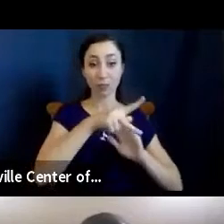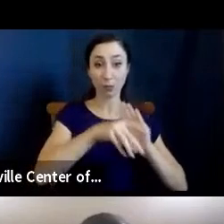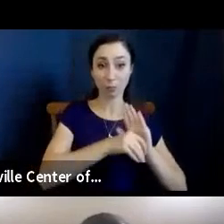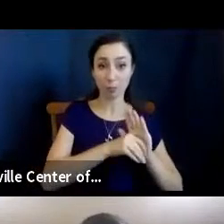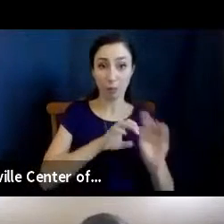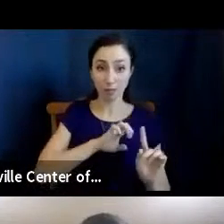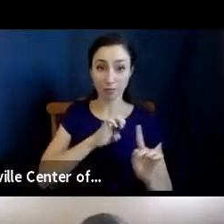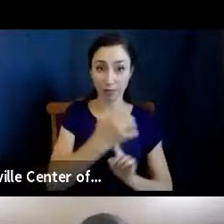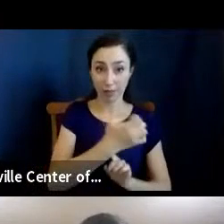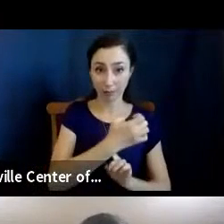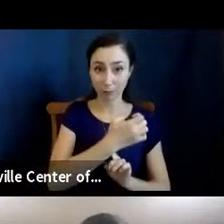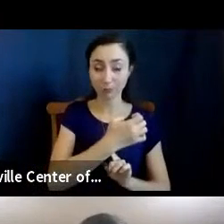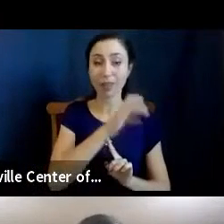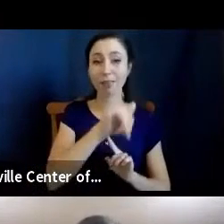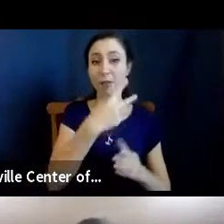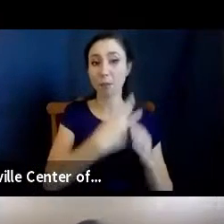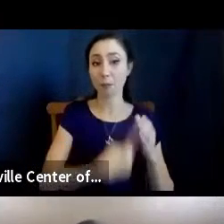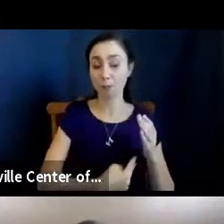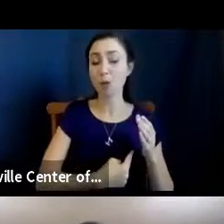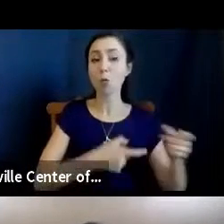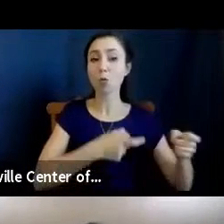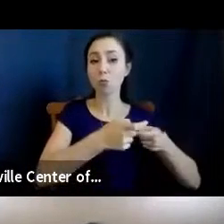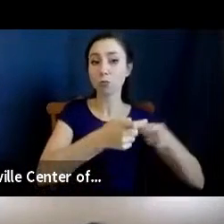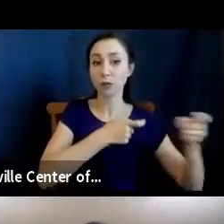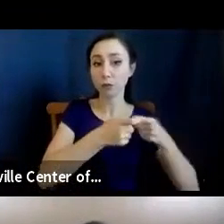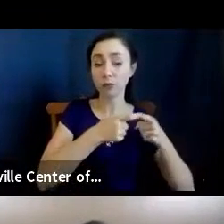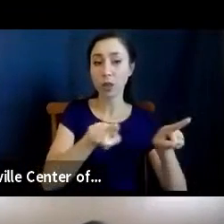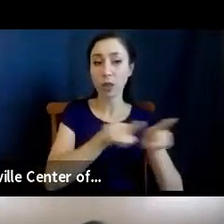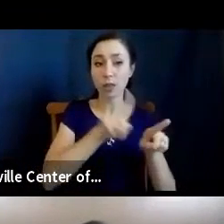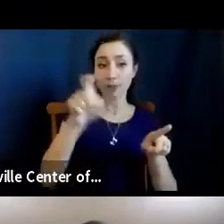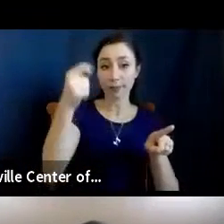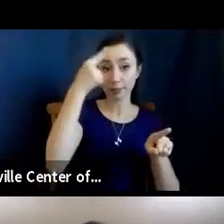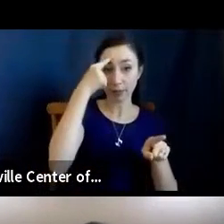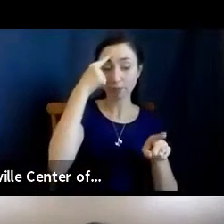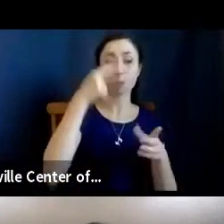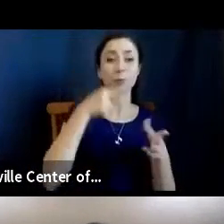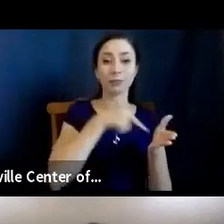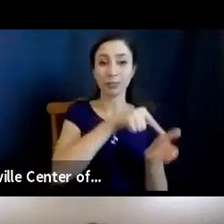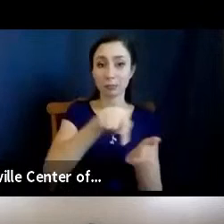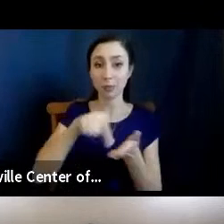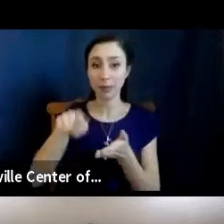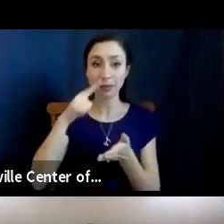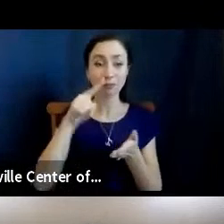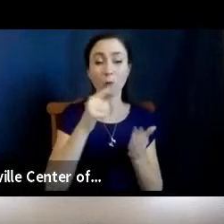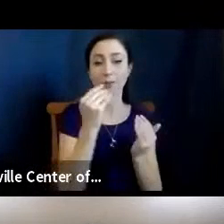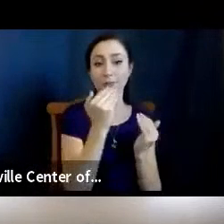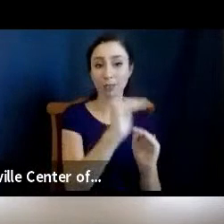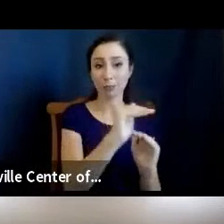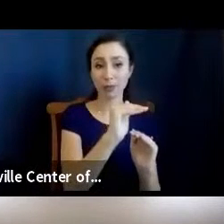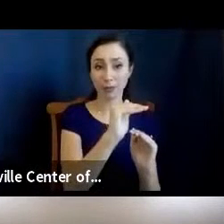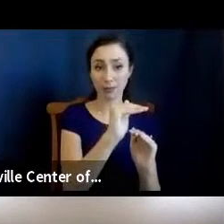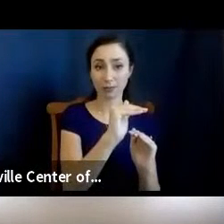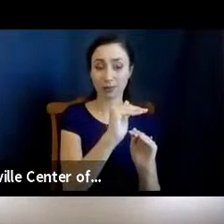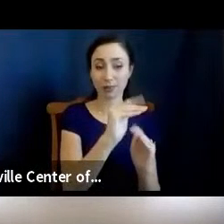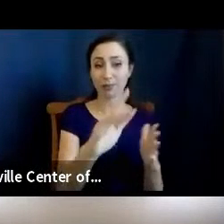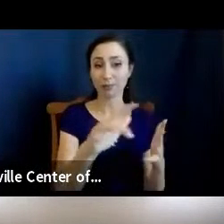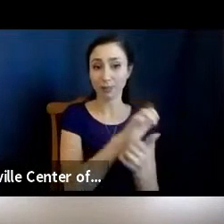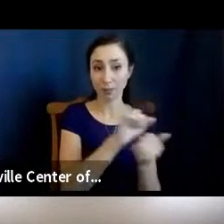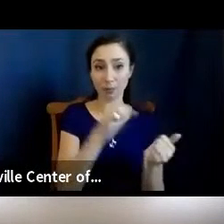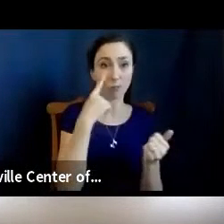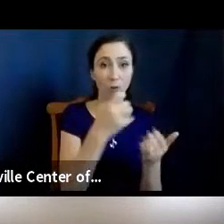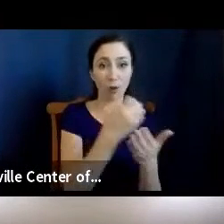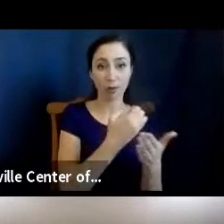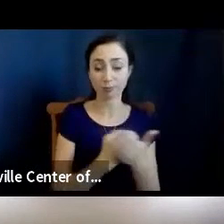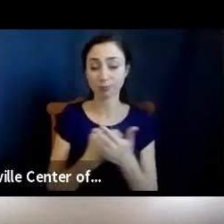that entailed both regulatory changes and changes in government spending to mitigate economic damages. Two, individuals and